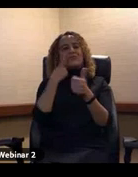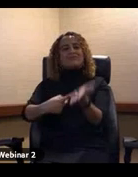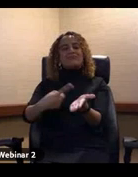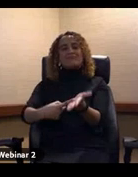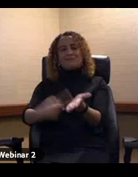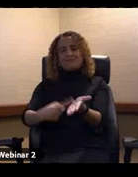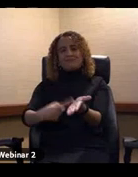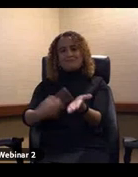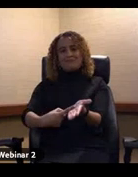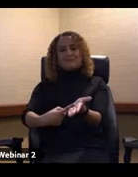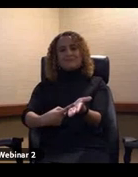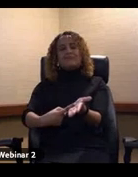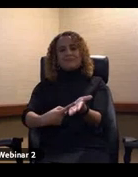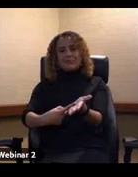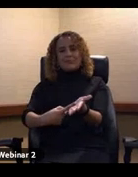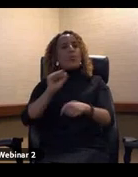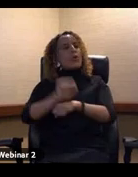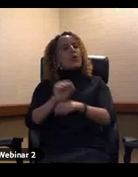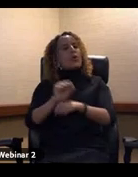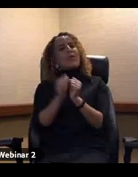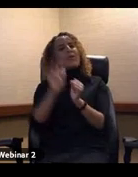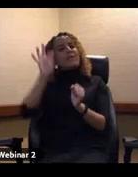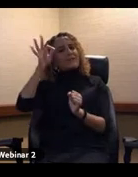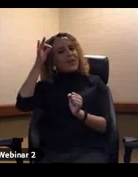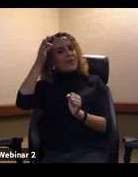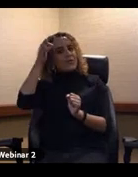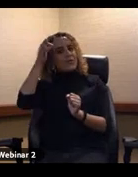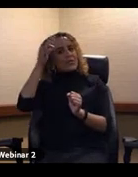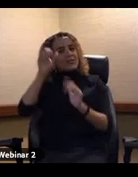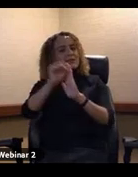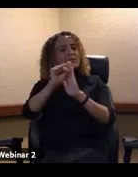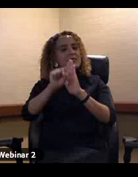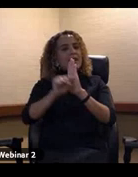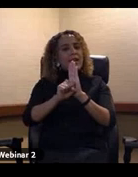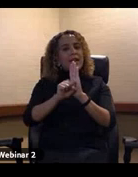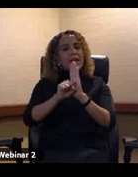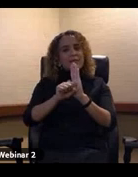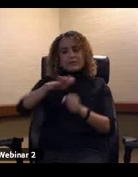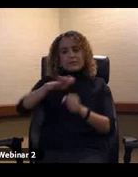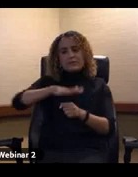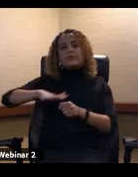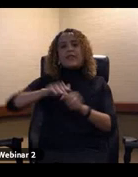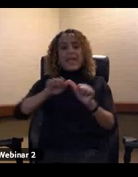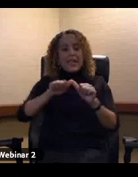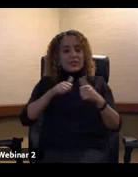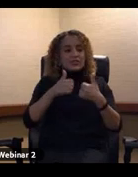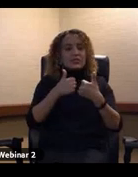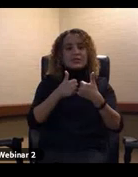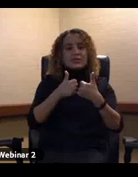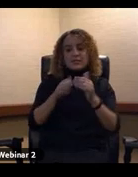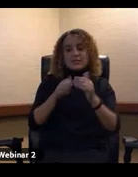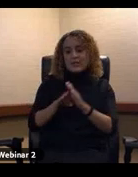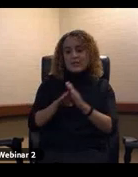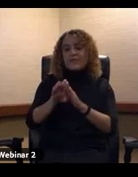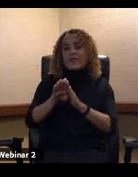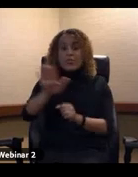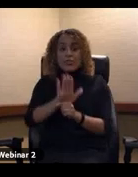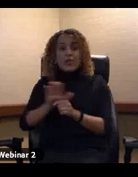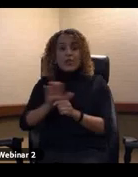about. That is, working with federal, state, tribal, territorial, local governments and agencies to develop or enhance